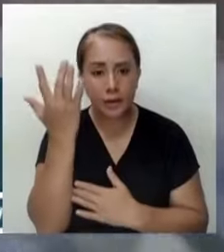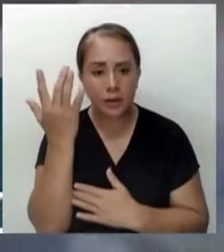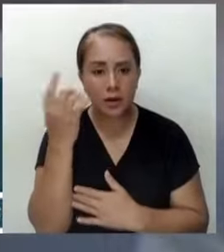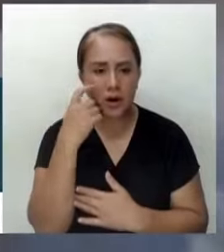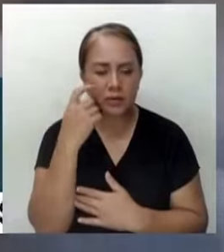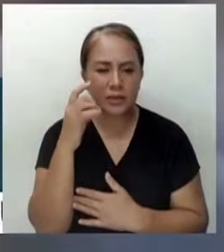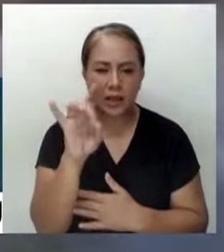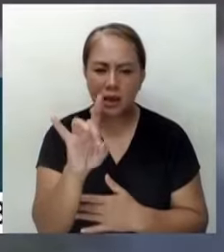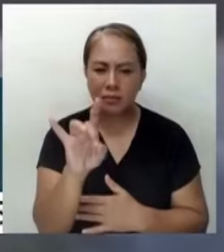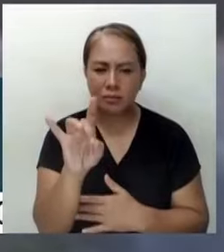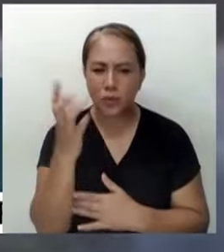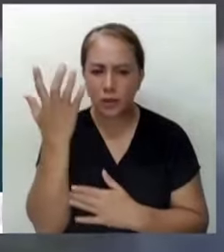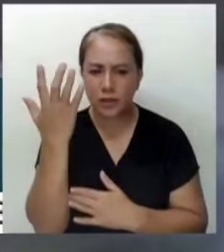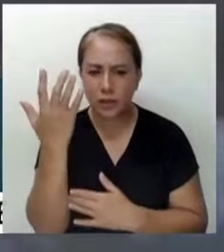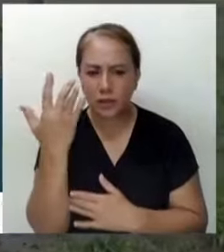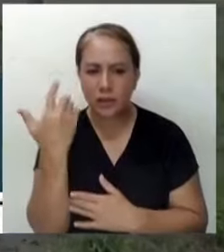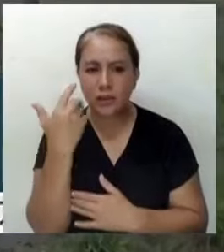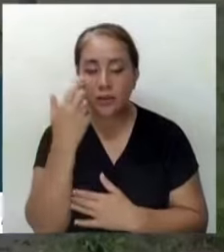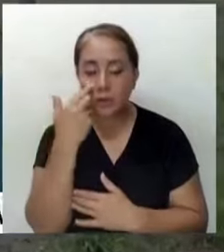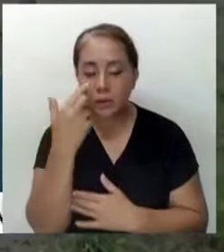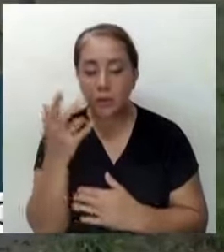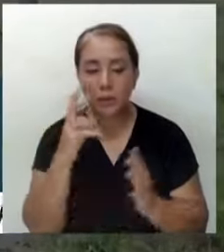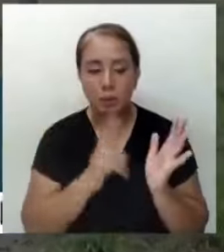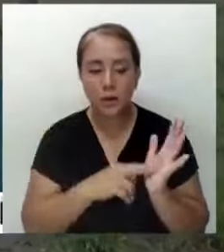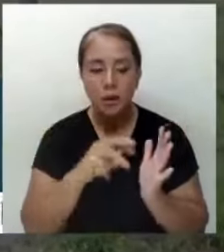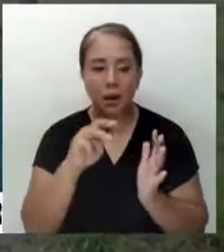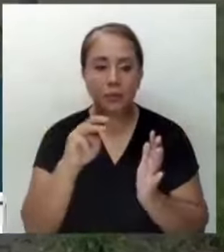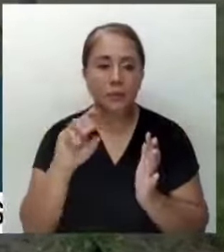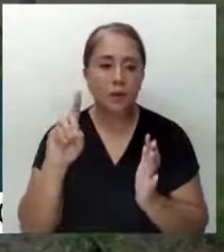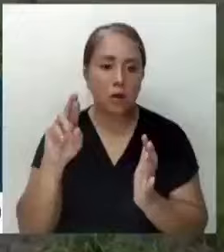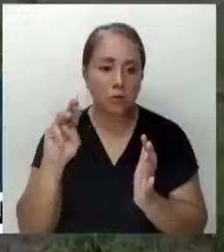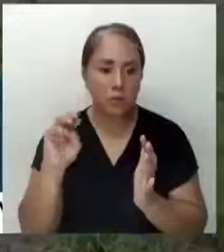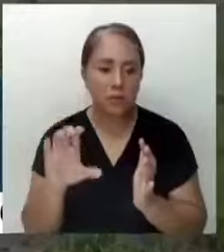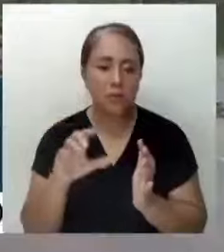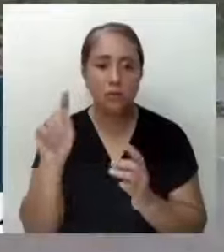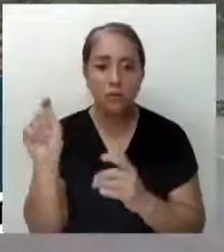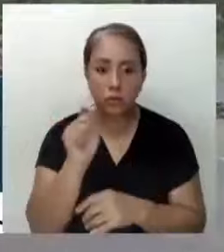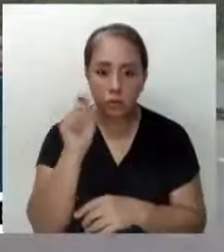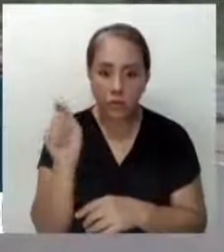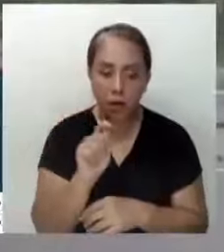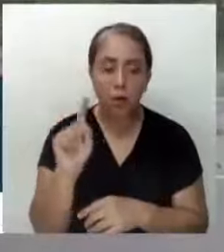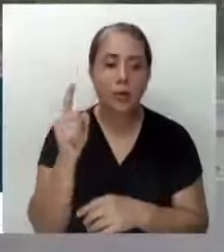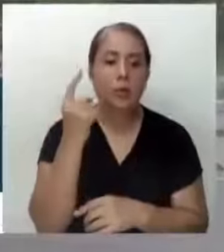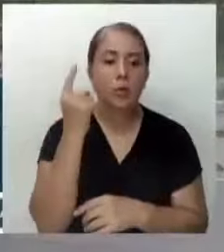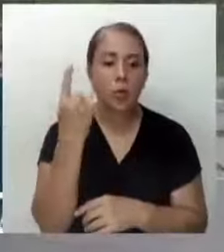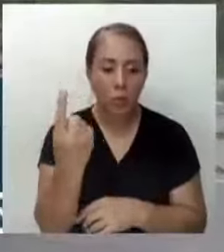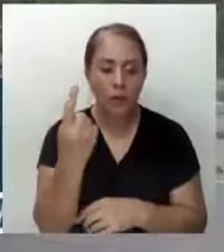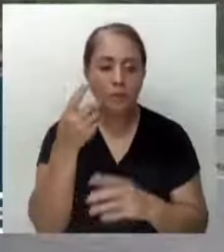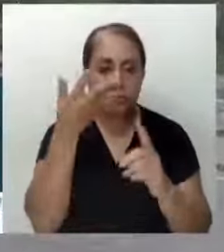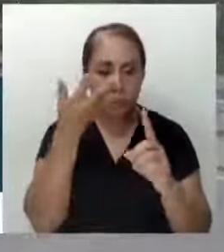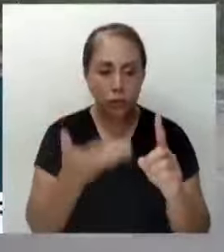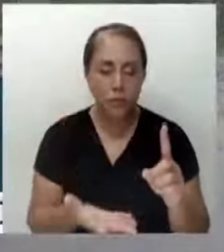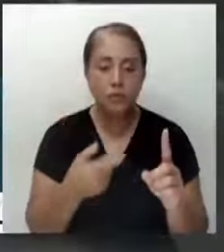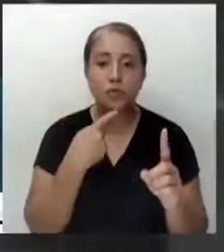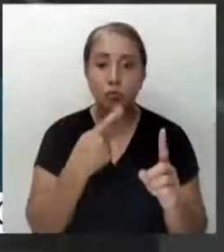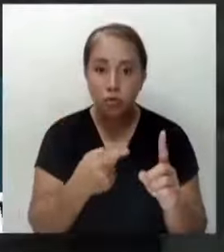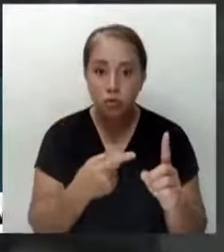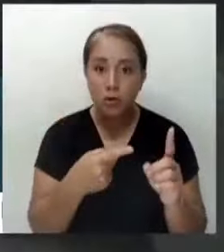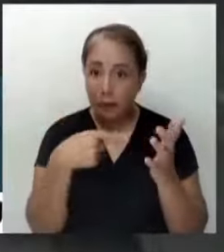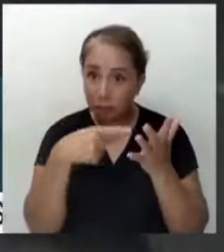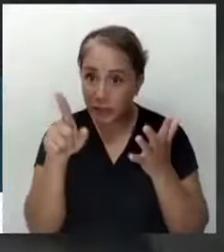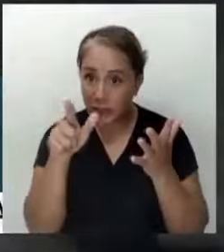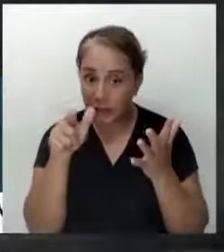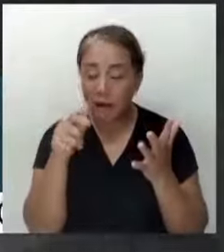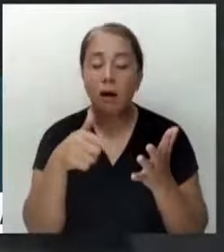a.m. situational report of the NDRRMC on Tuesday, only 1 person was confirmed dead due to